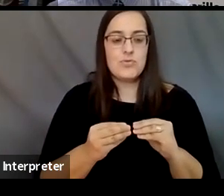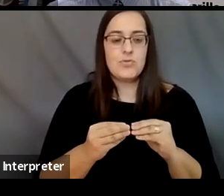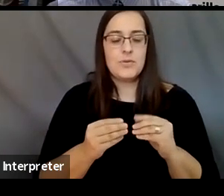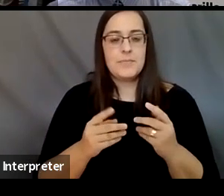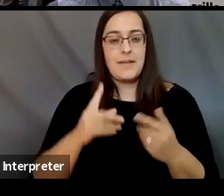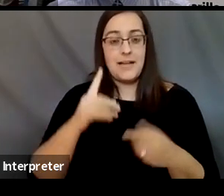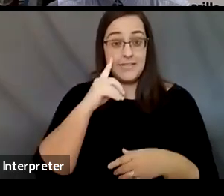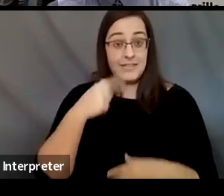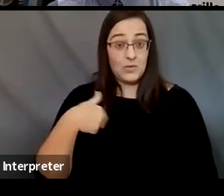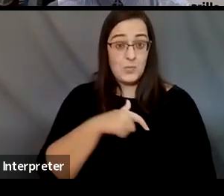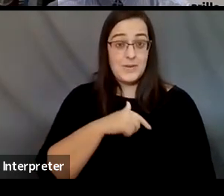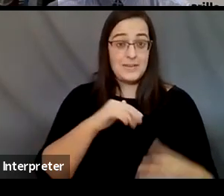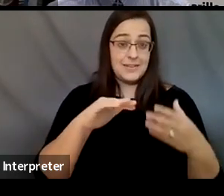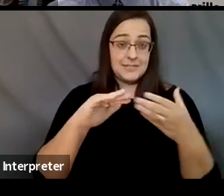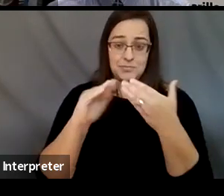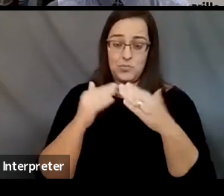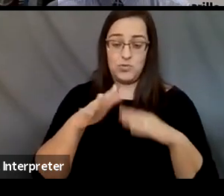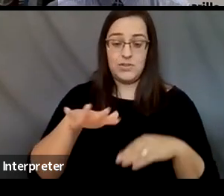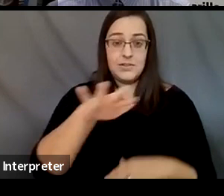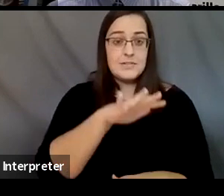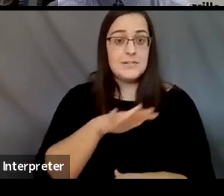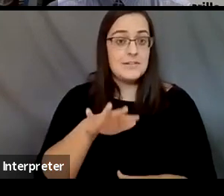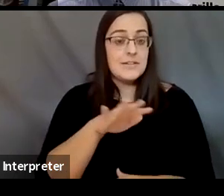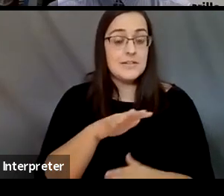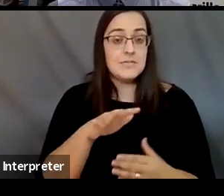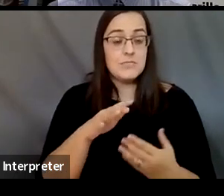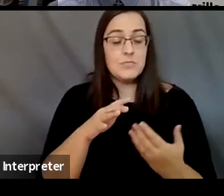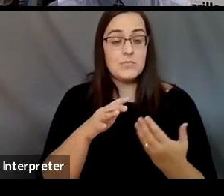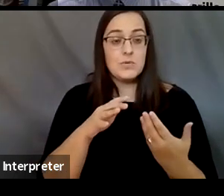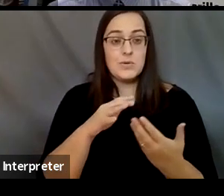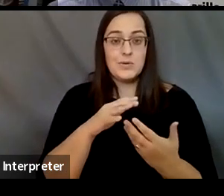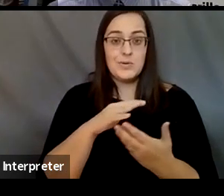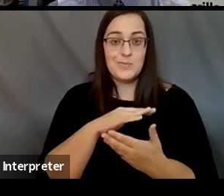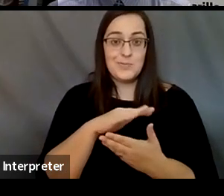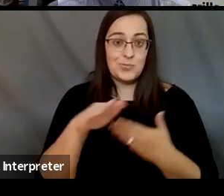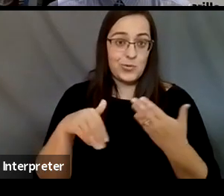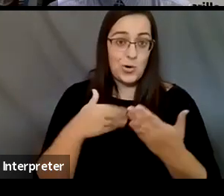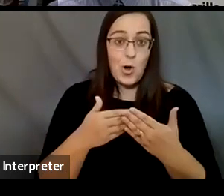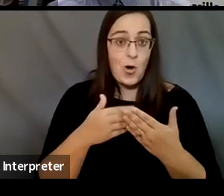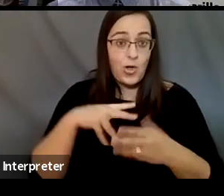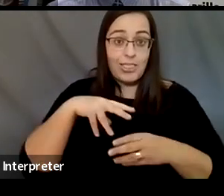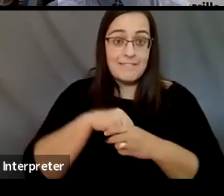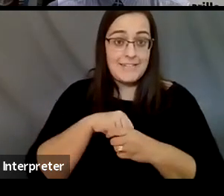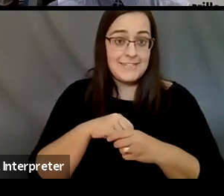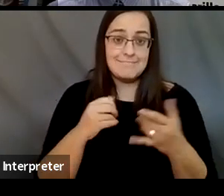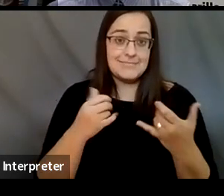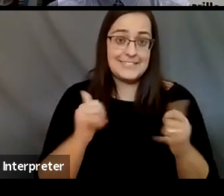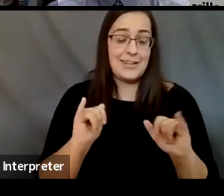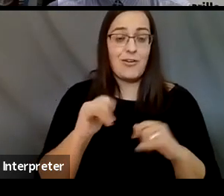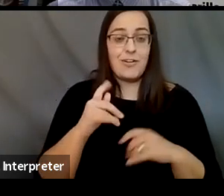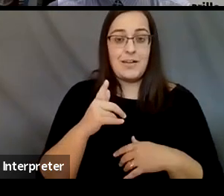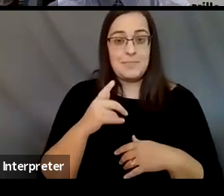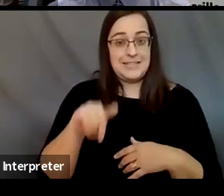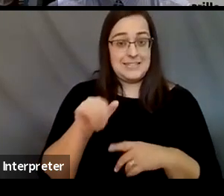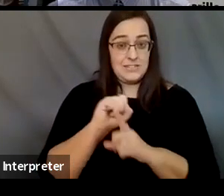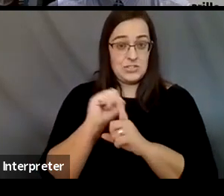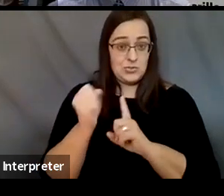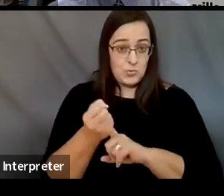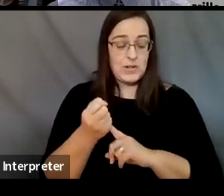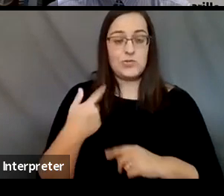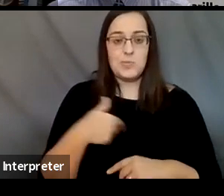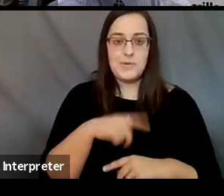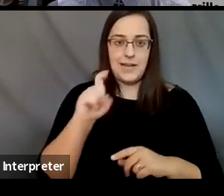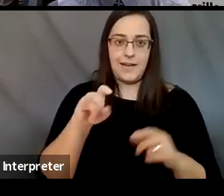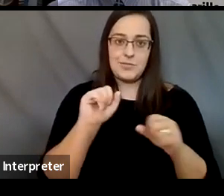a community, we certainly all are in, we're all in on this situation. And so as we have to